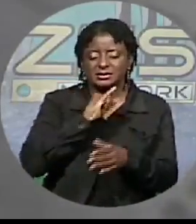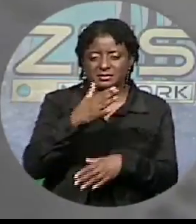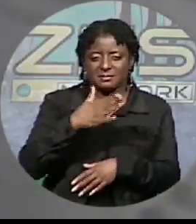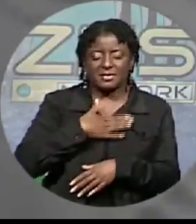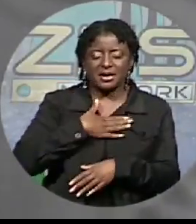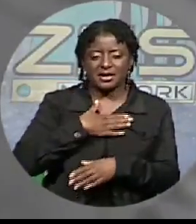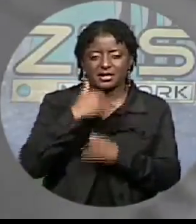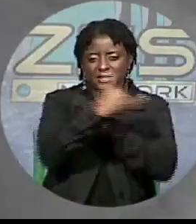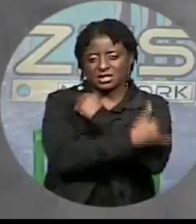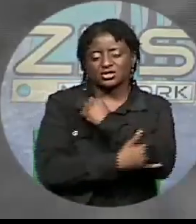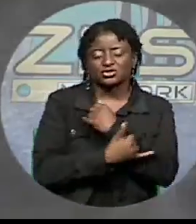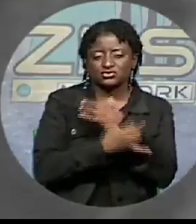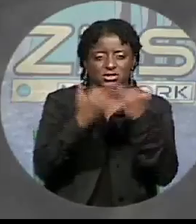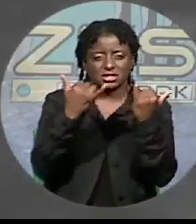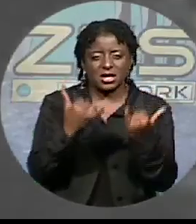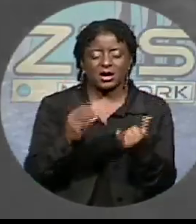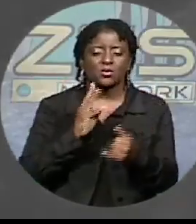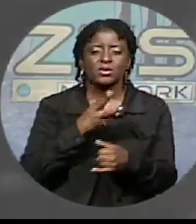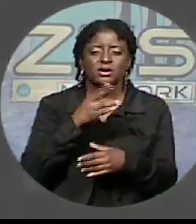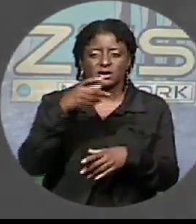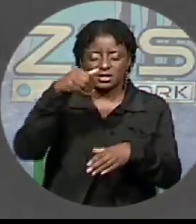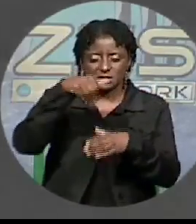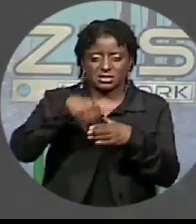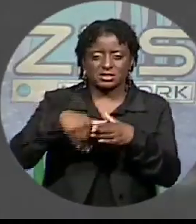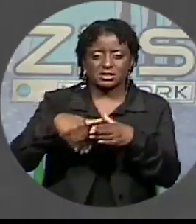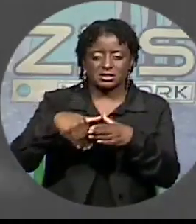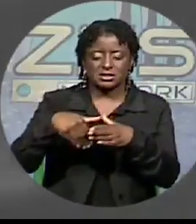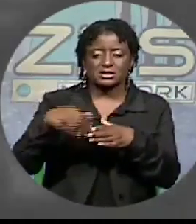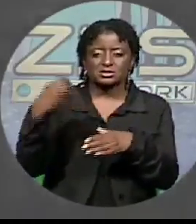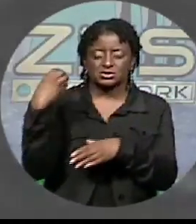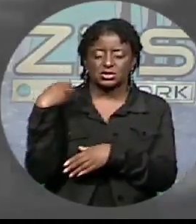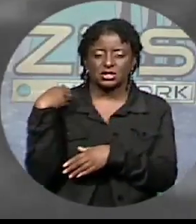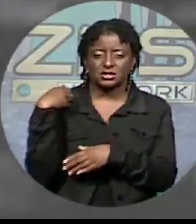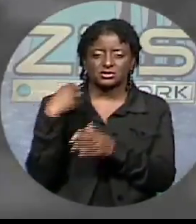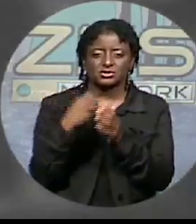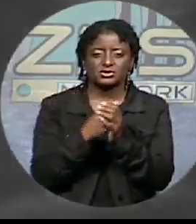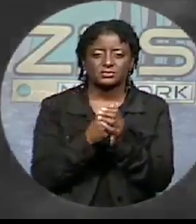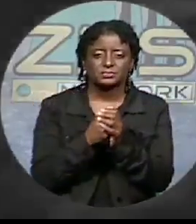now. We in charge. Fern Carey, ZNS Network News.